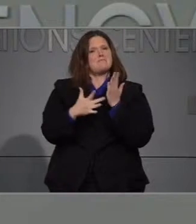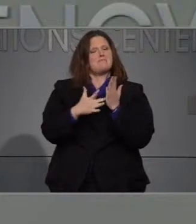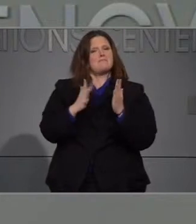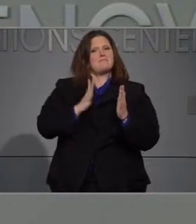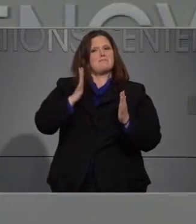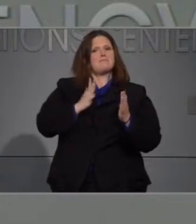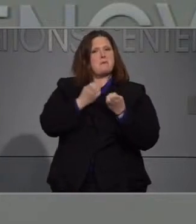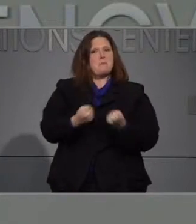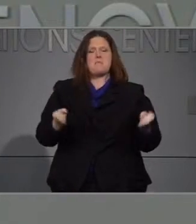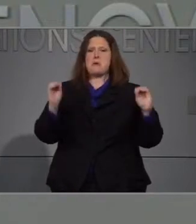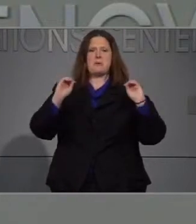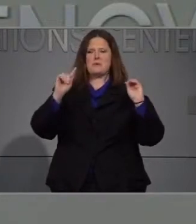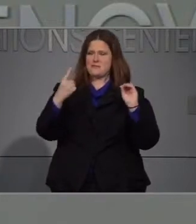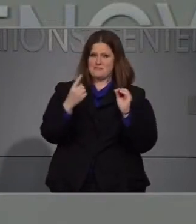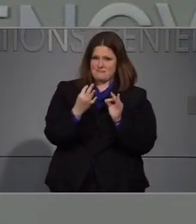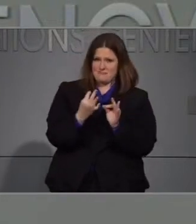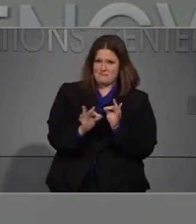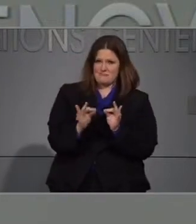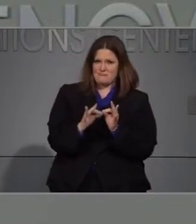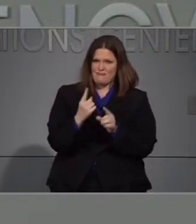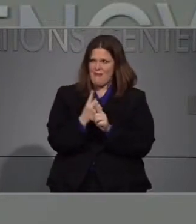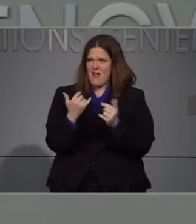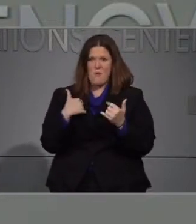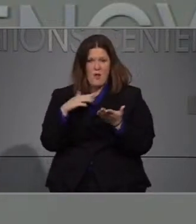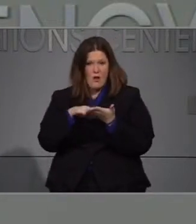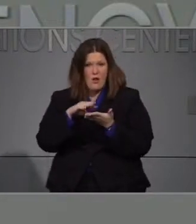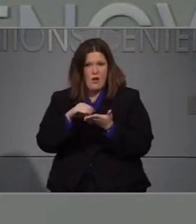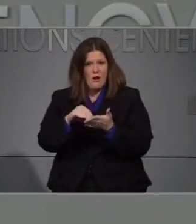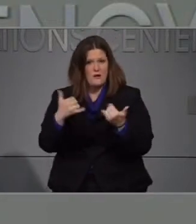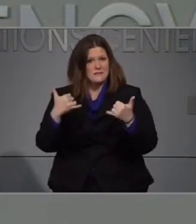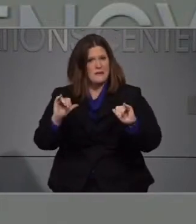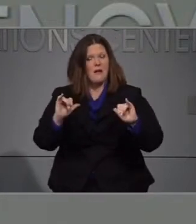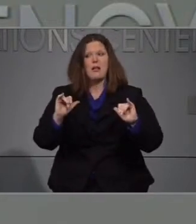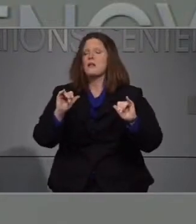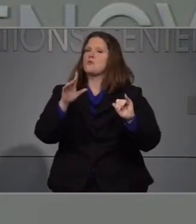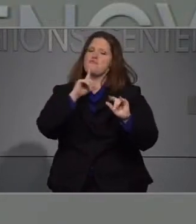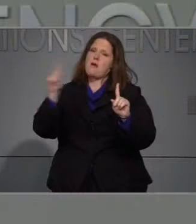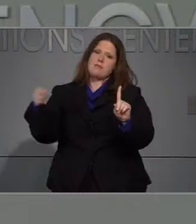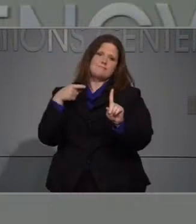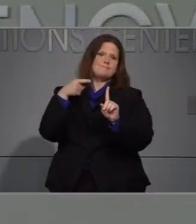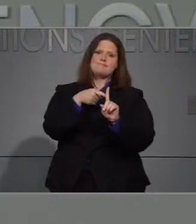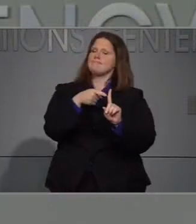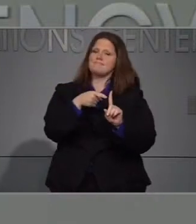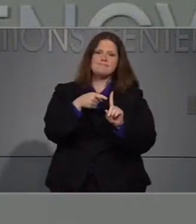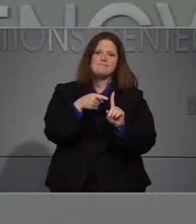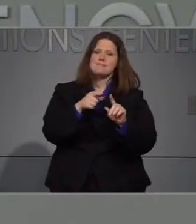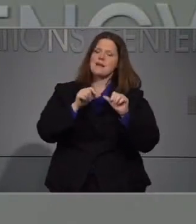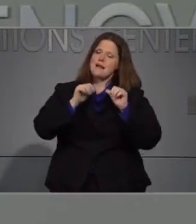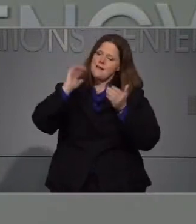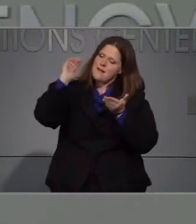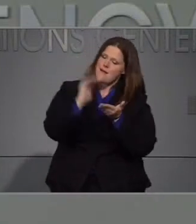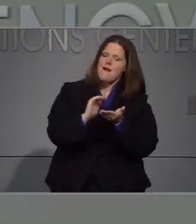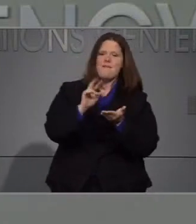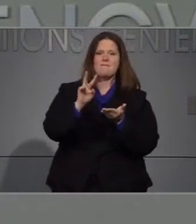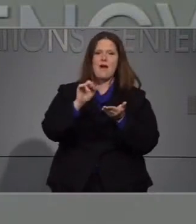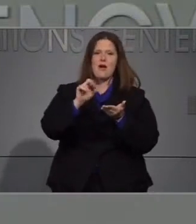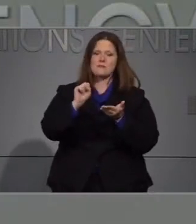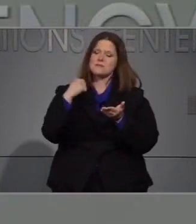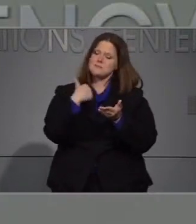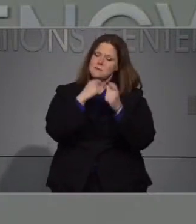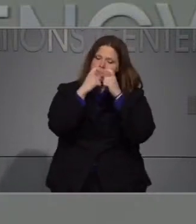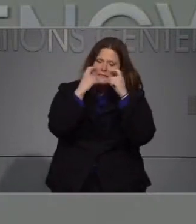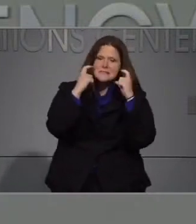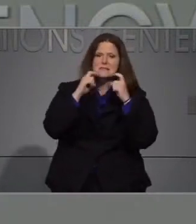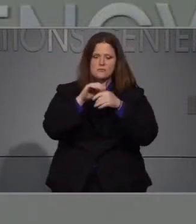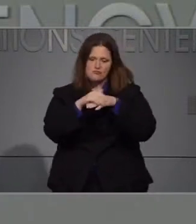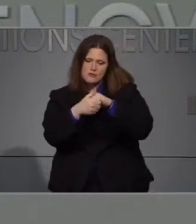really goes back to those same tools here. And what we want to do in North Carolina is keep that virus level low. We don't want to be